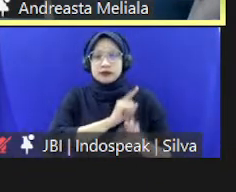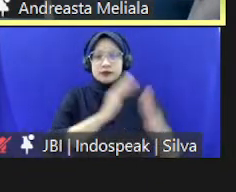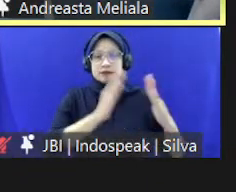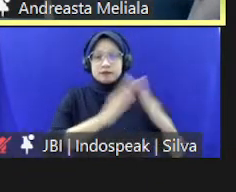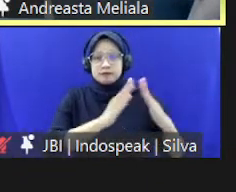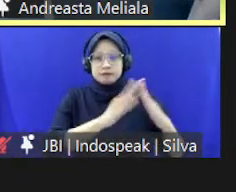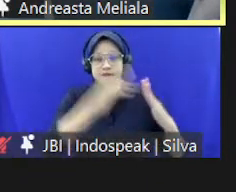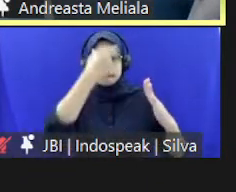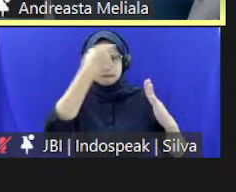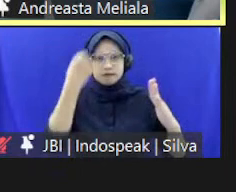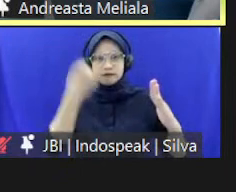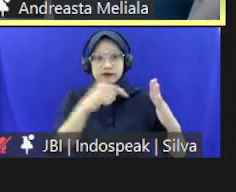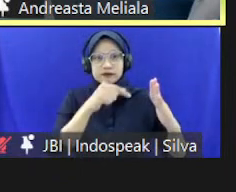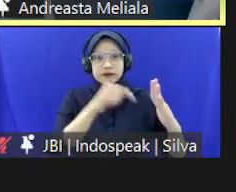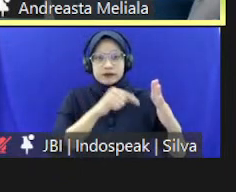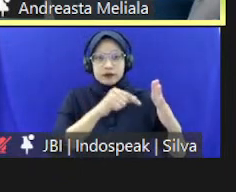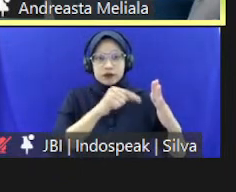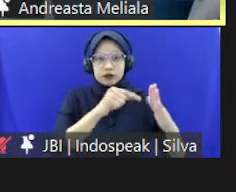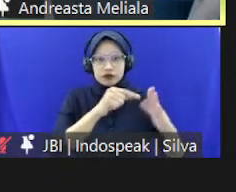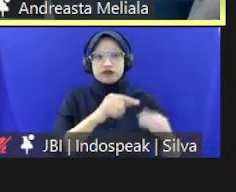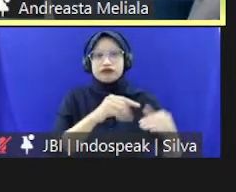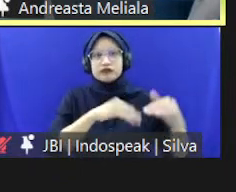is quite left behind.